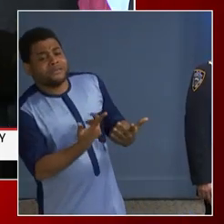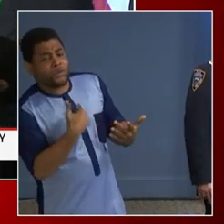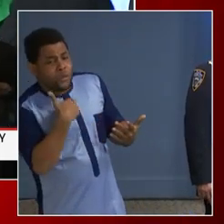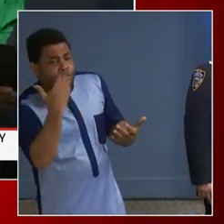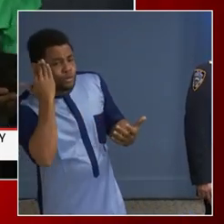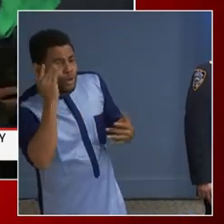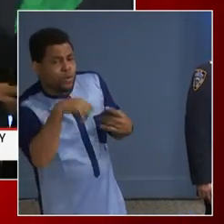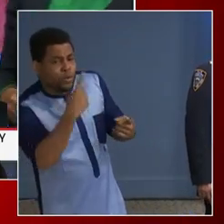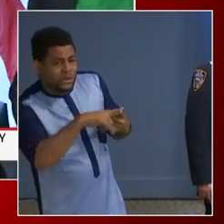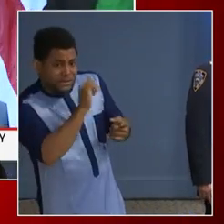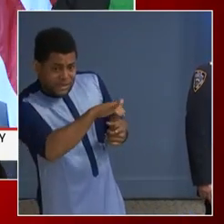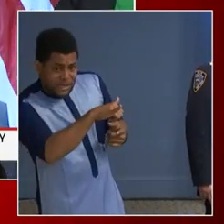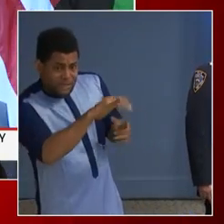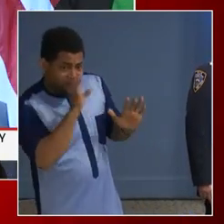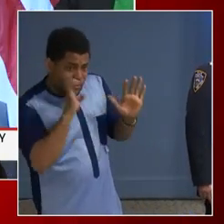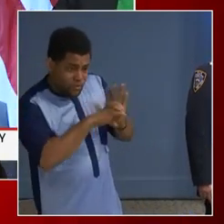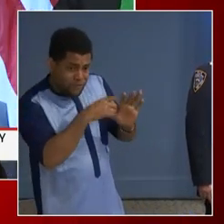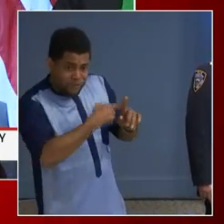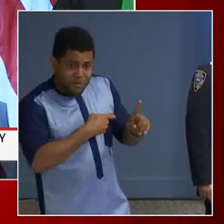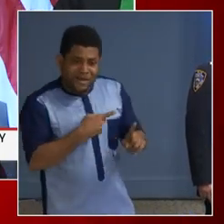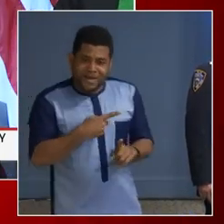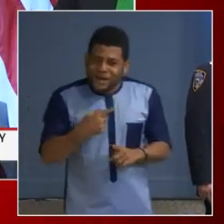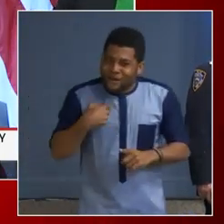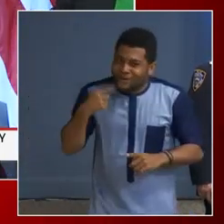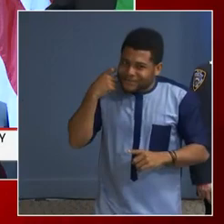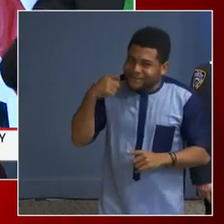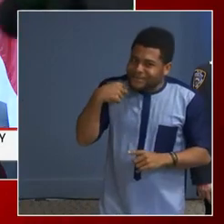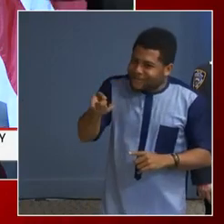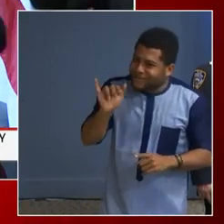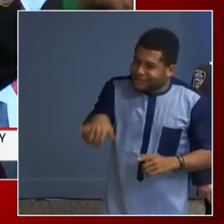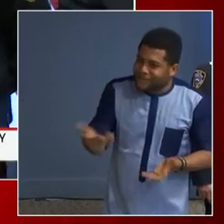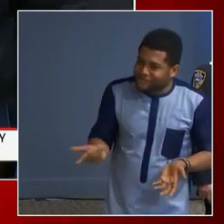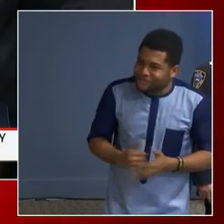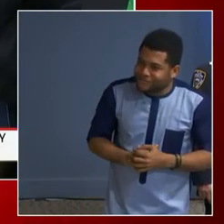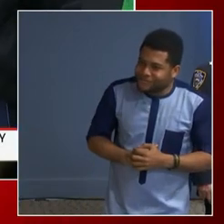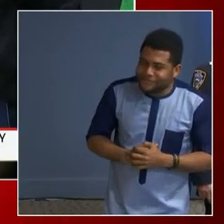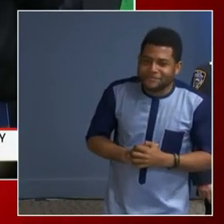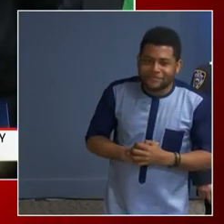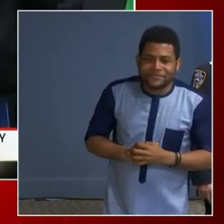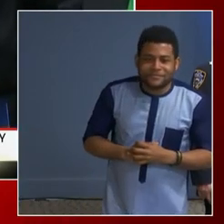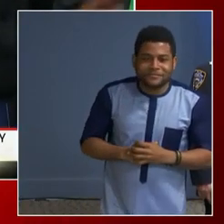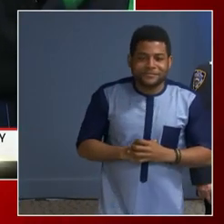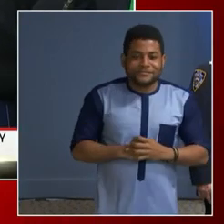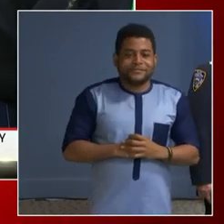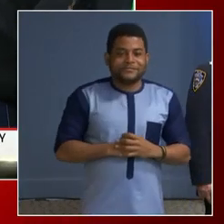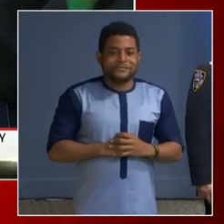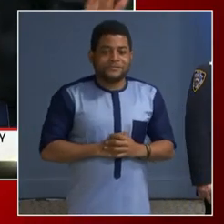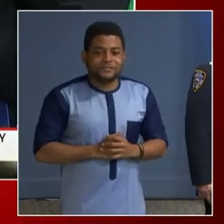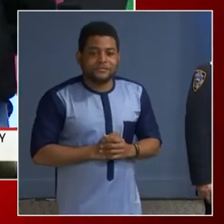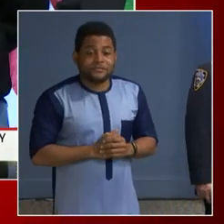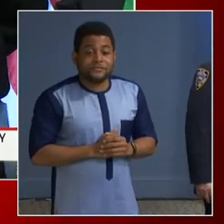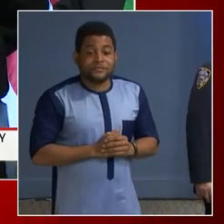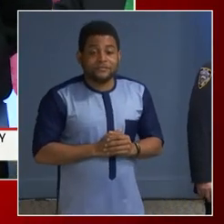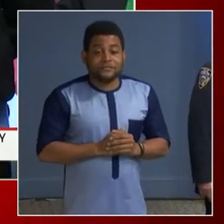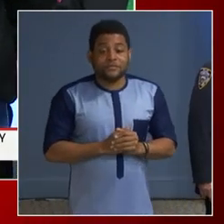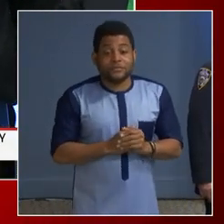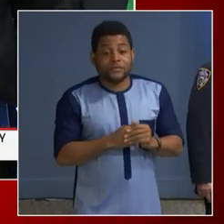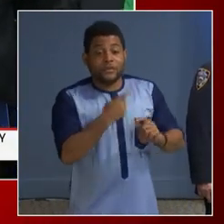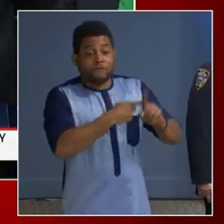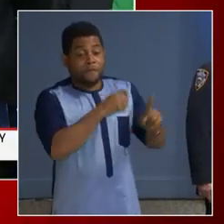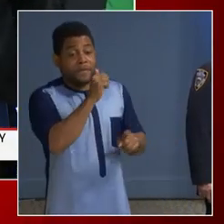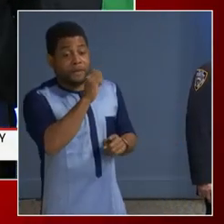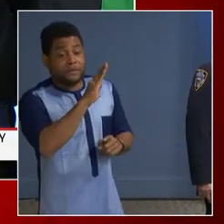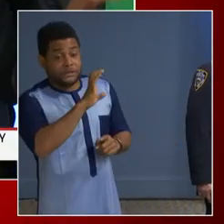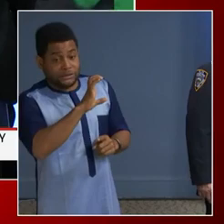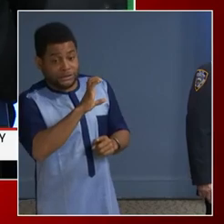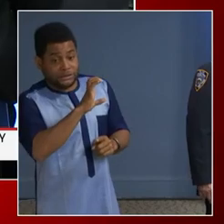that? taken? Can you address that, chief? It was recent, I'll tell you that much. Beatrice Peterson from ABC News. I'm wondering what has